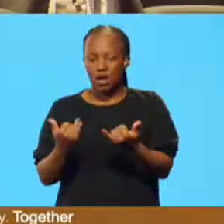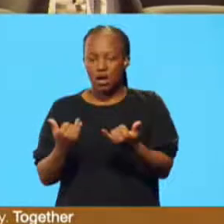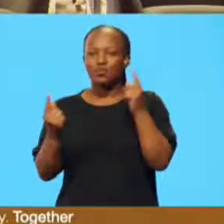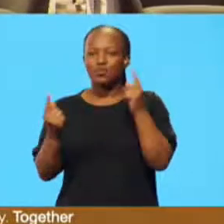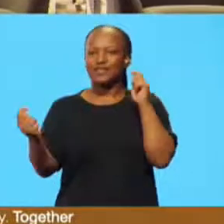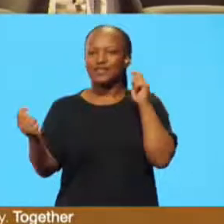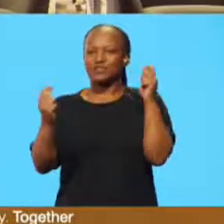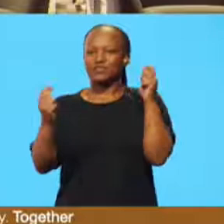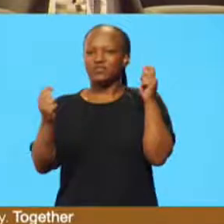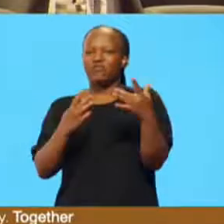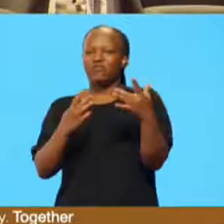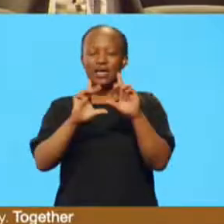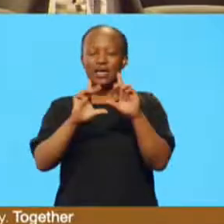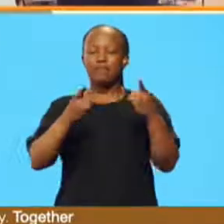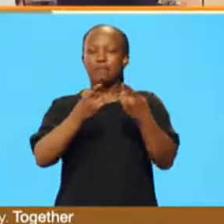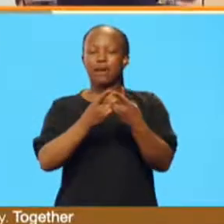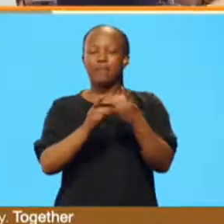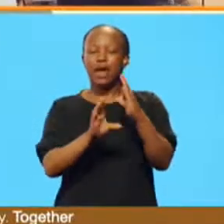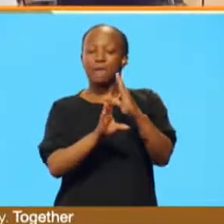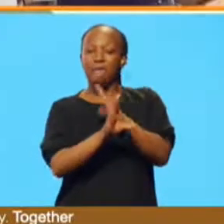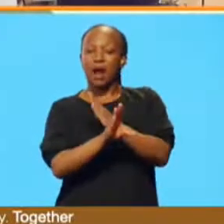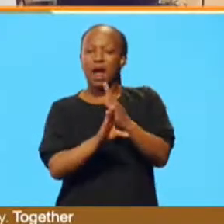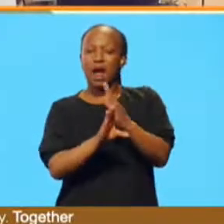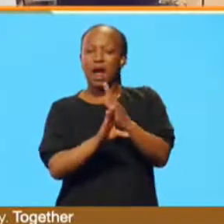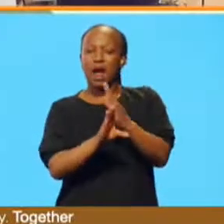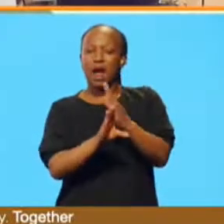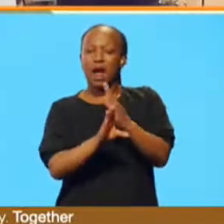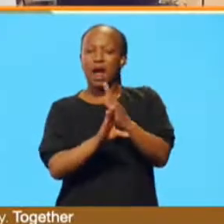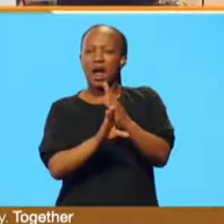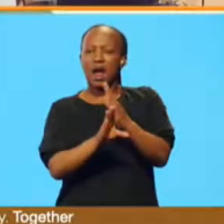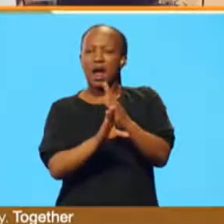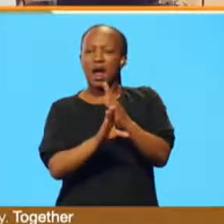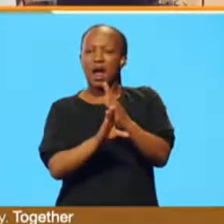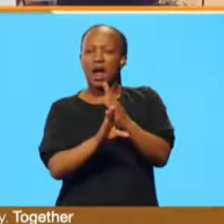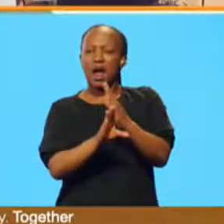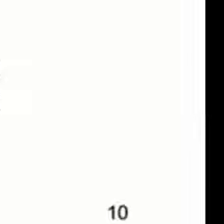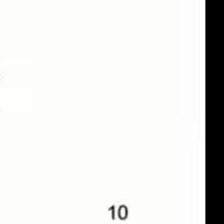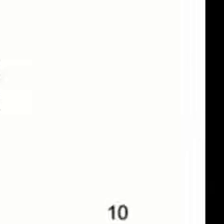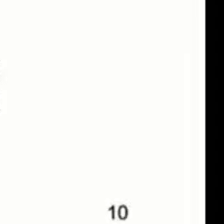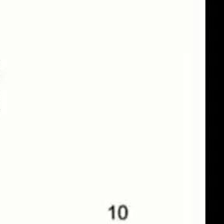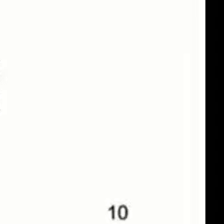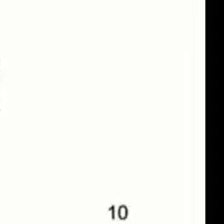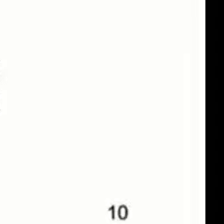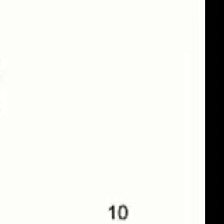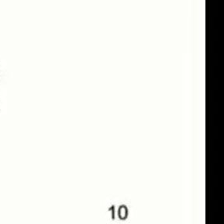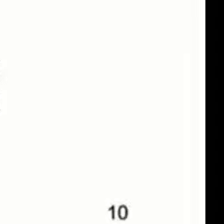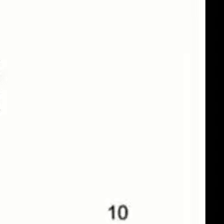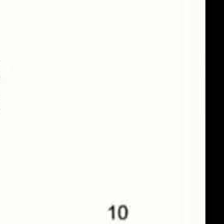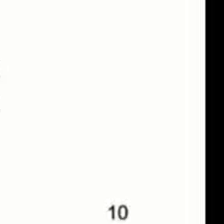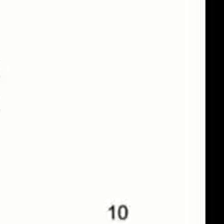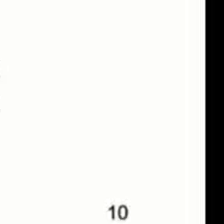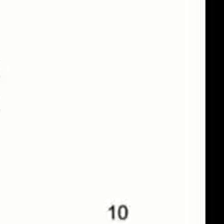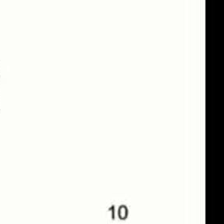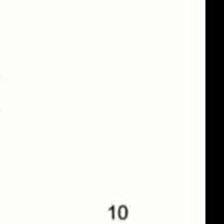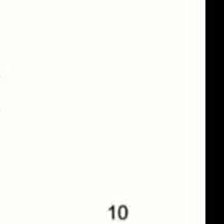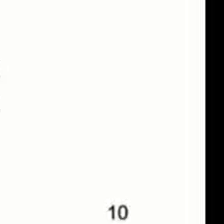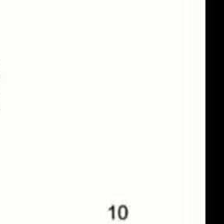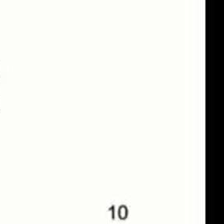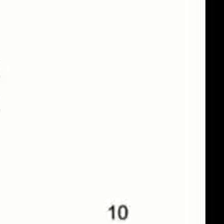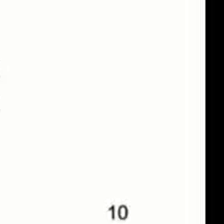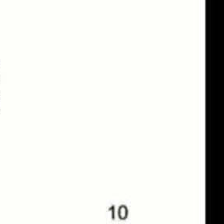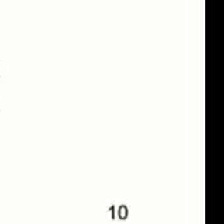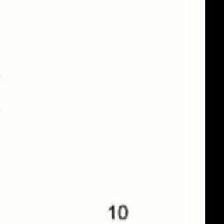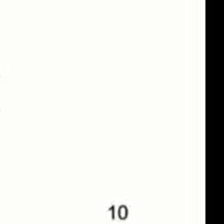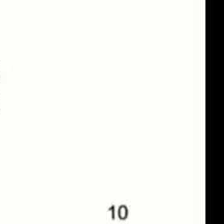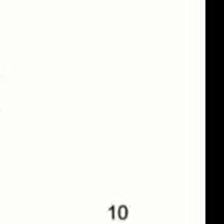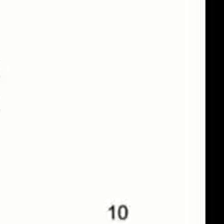hearings with different departments, including the private sector, your Mercedes, your Mordred, because we are expecting intersectoral collaboration when we're doing